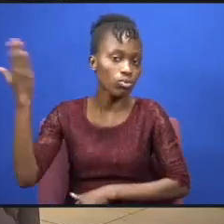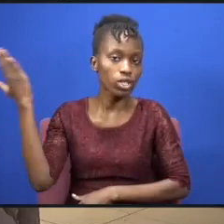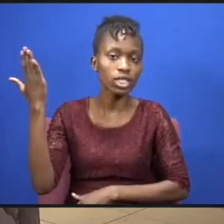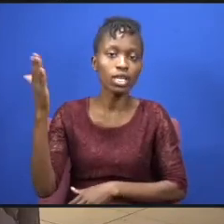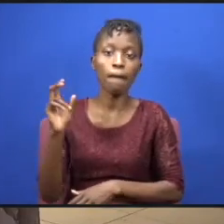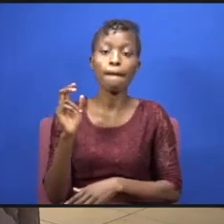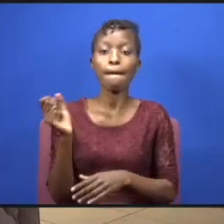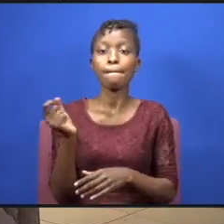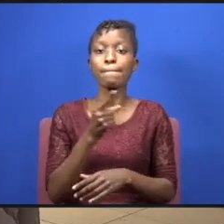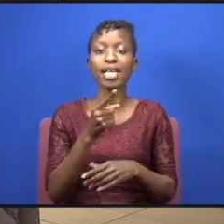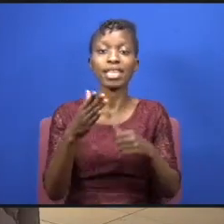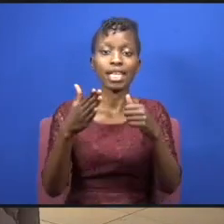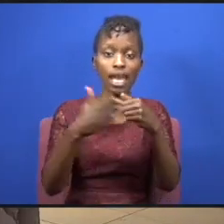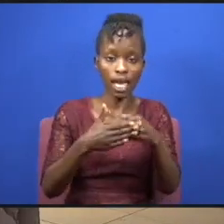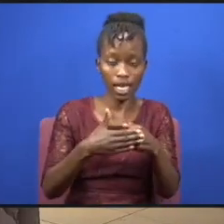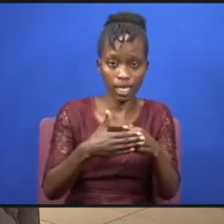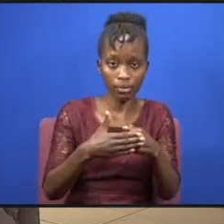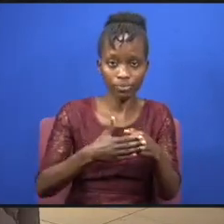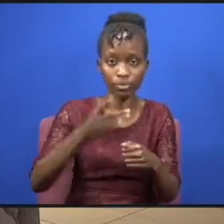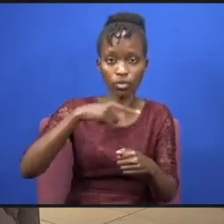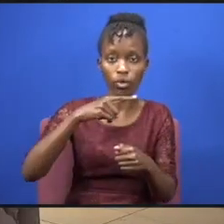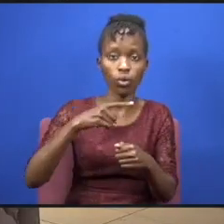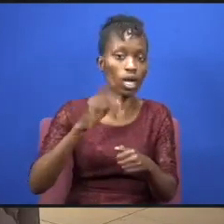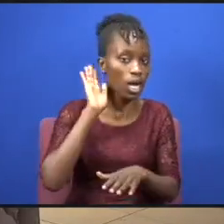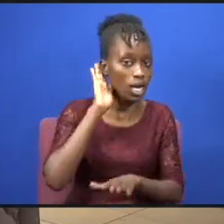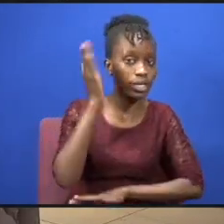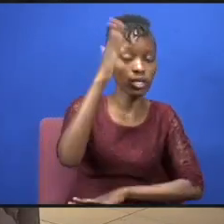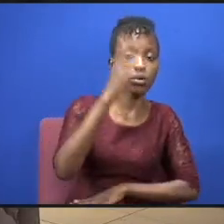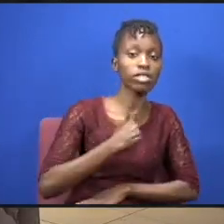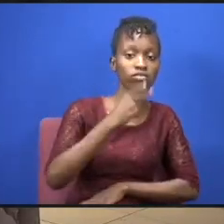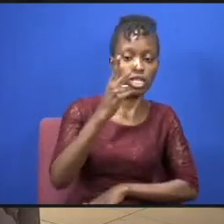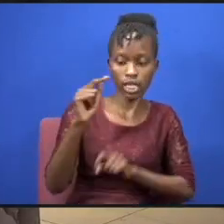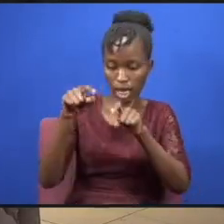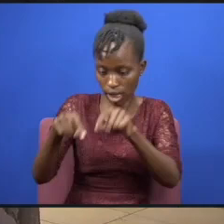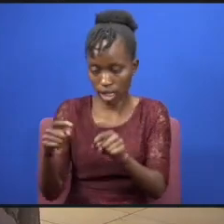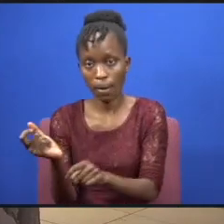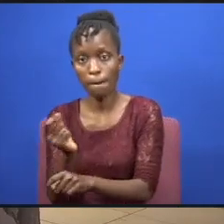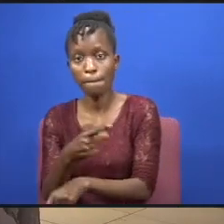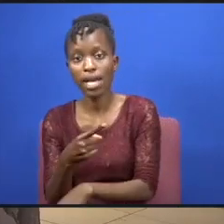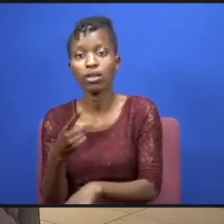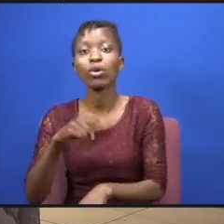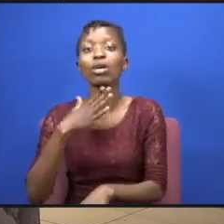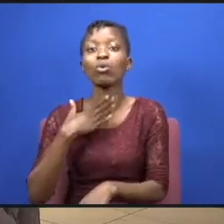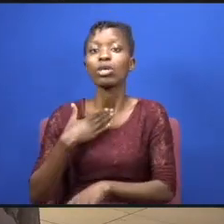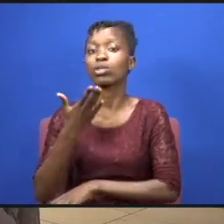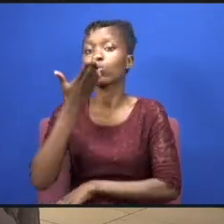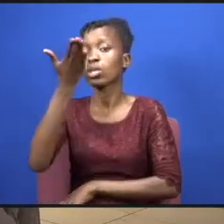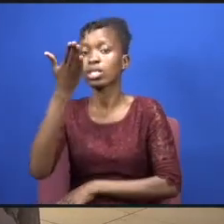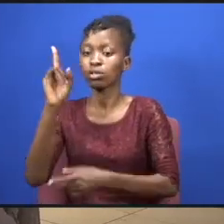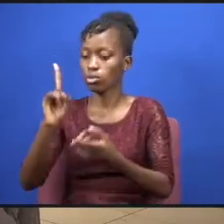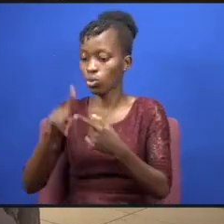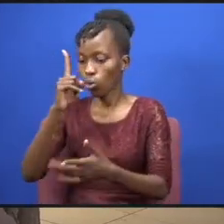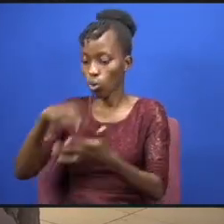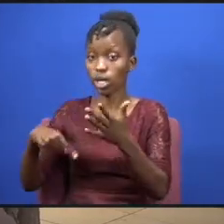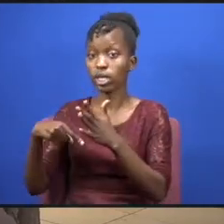month of September, we heard God's voice. And in this month, we want to respond to what we